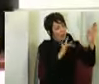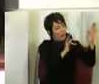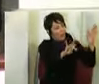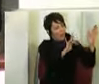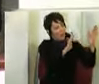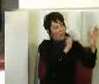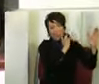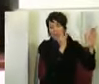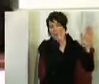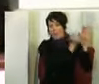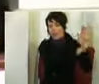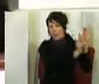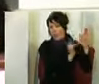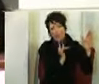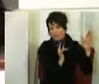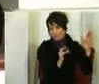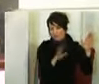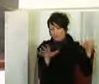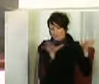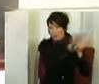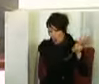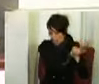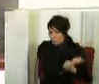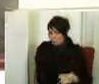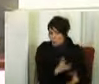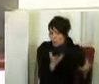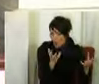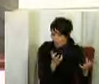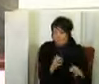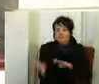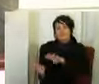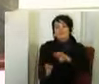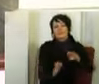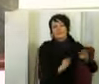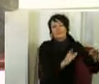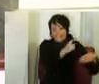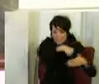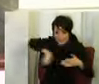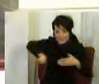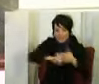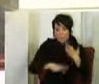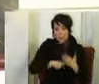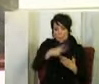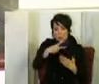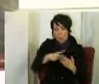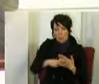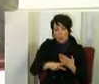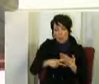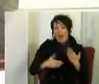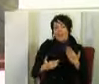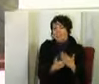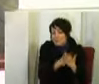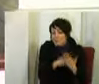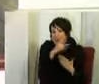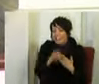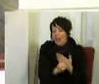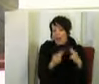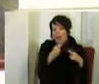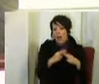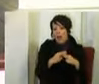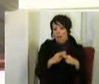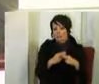by doing that. Also this week, we begin our new project, Laundry Love. That's a new project that we're doing in conjunction